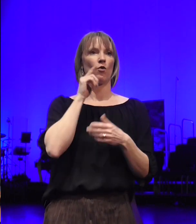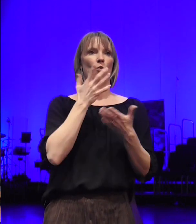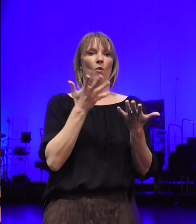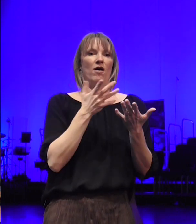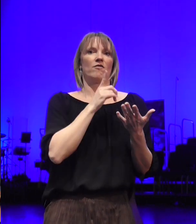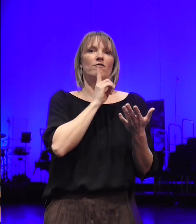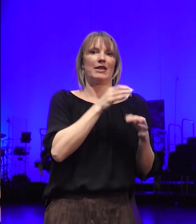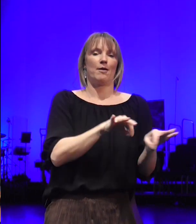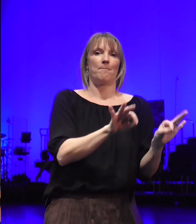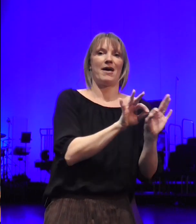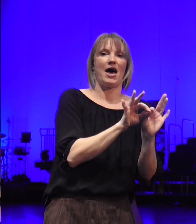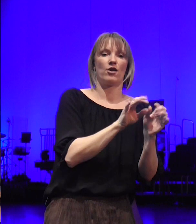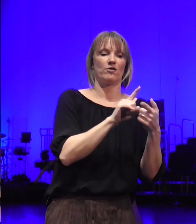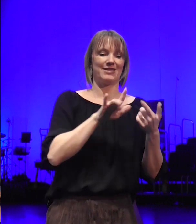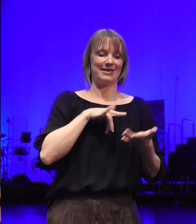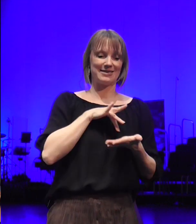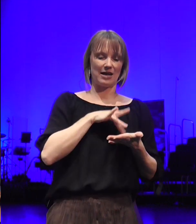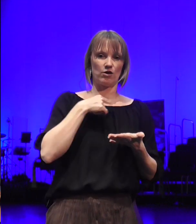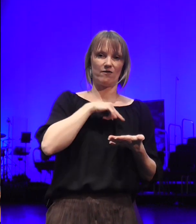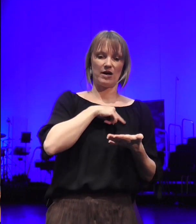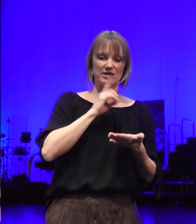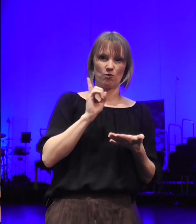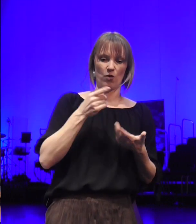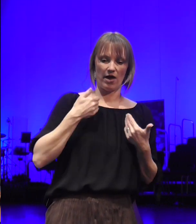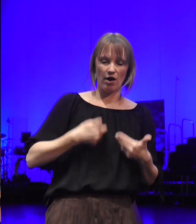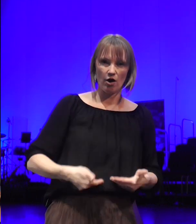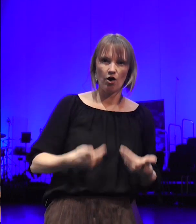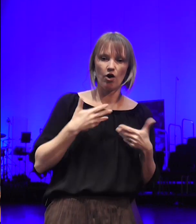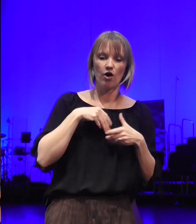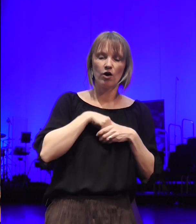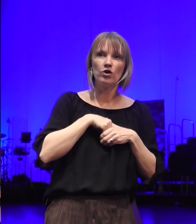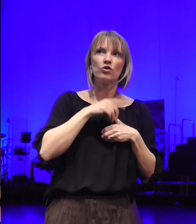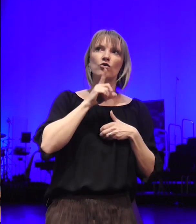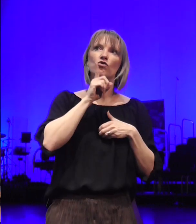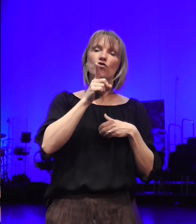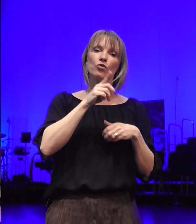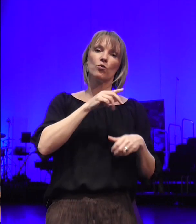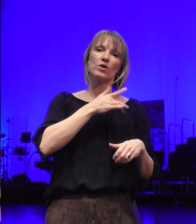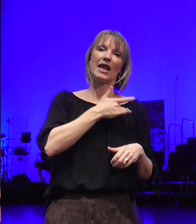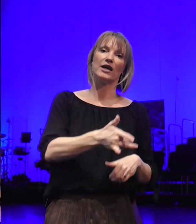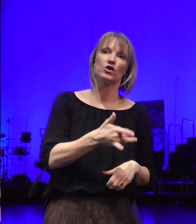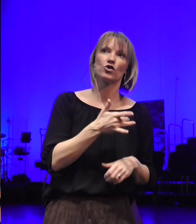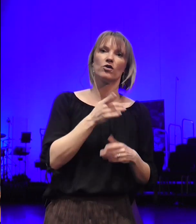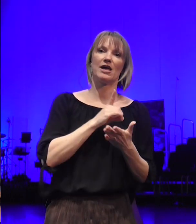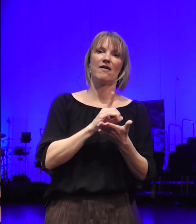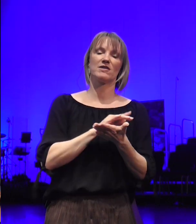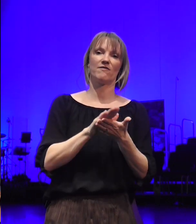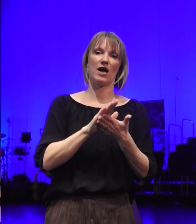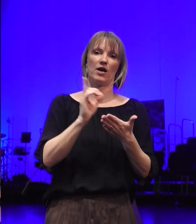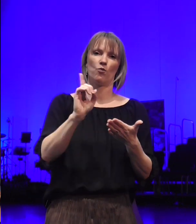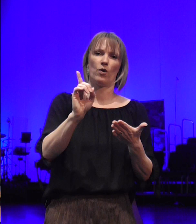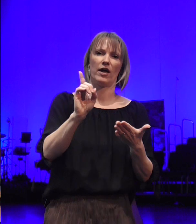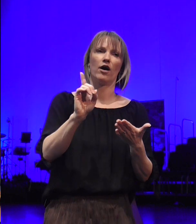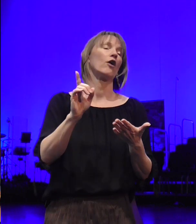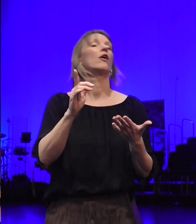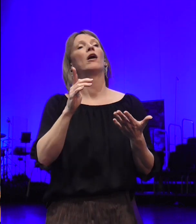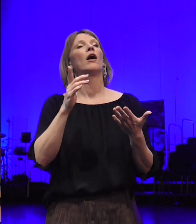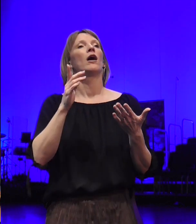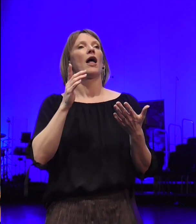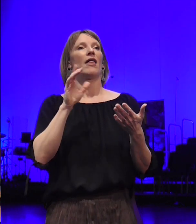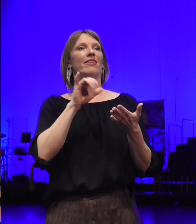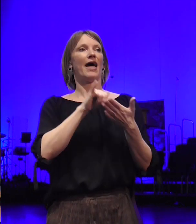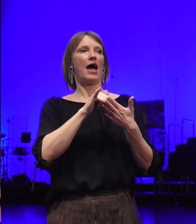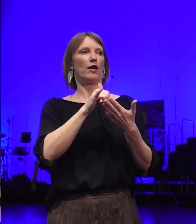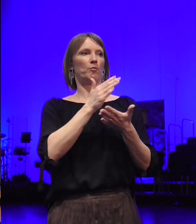really resides, to what the true nature of the divine really is, and to disconnect the circuit